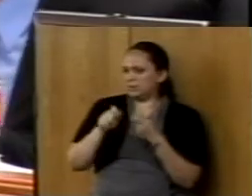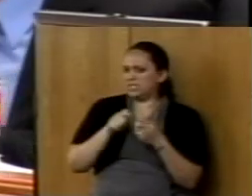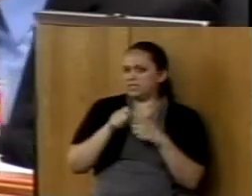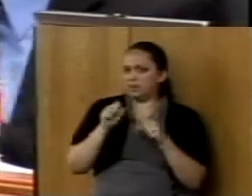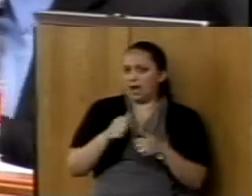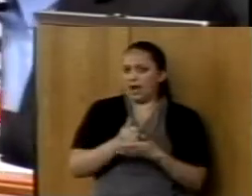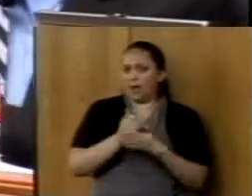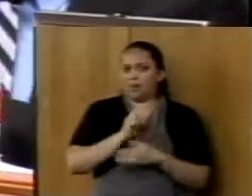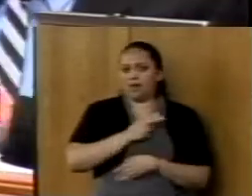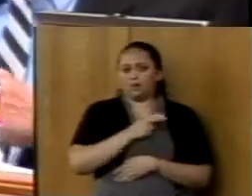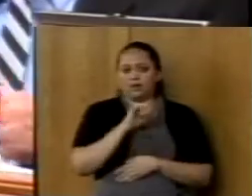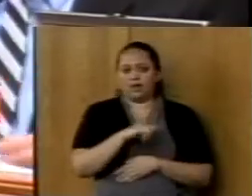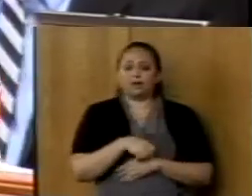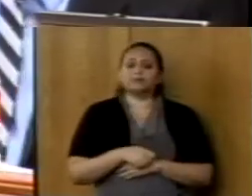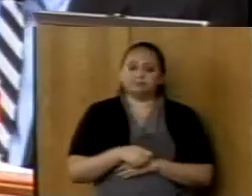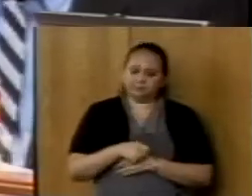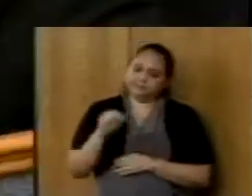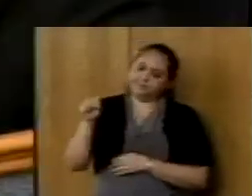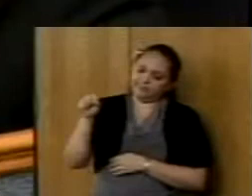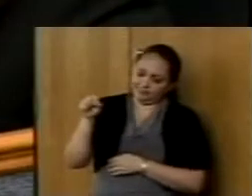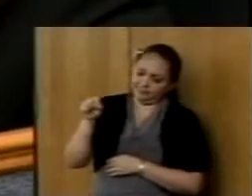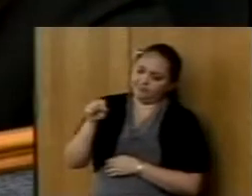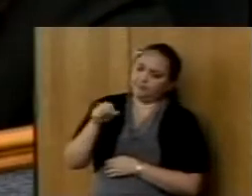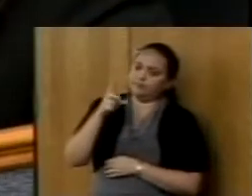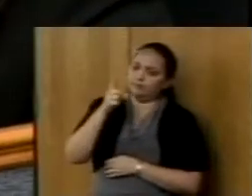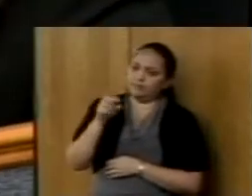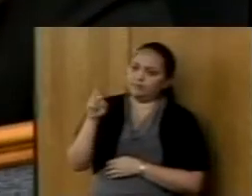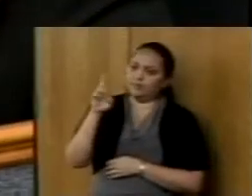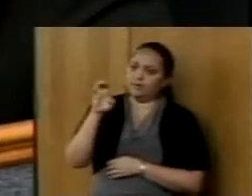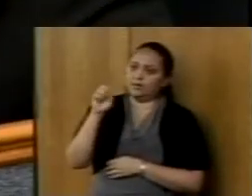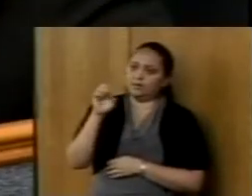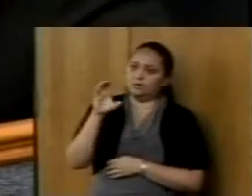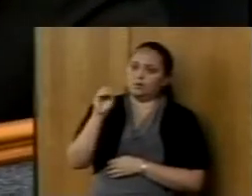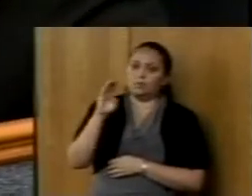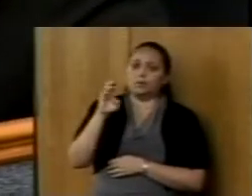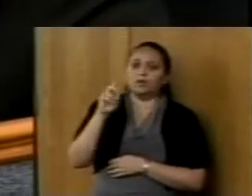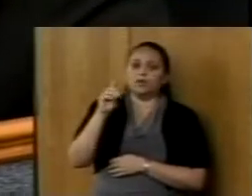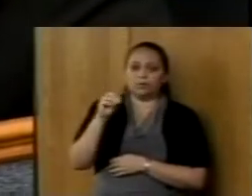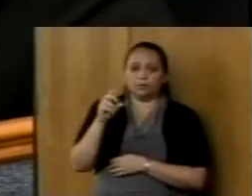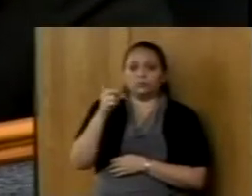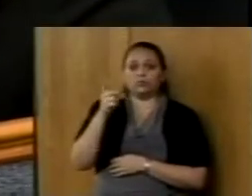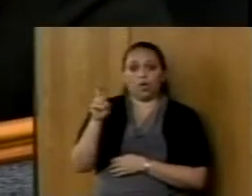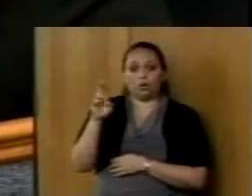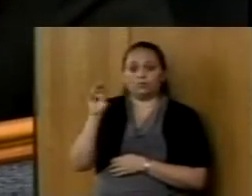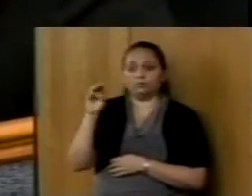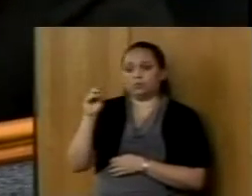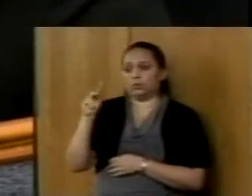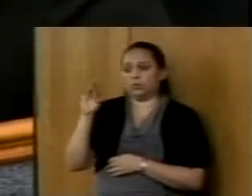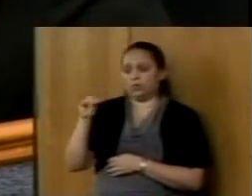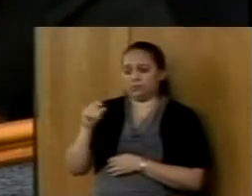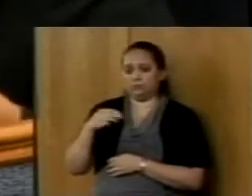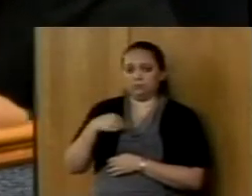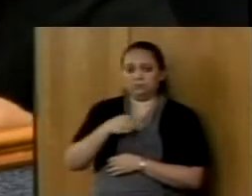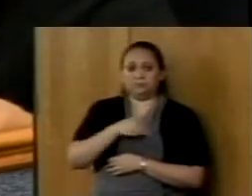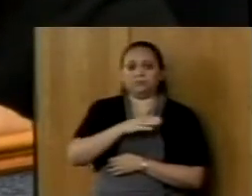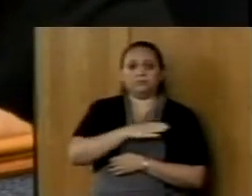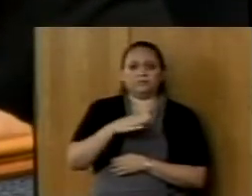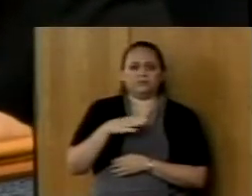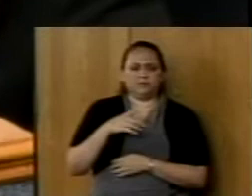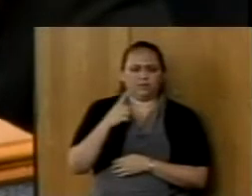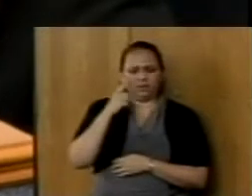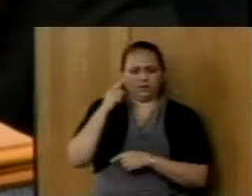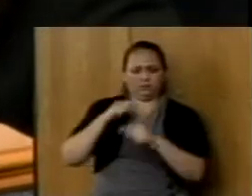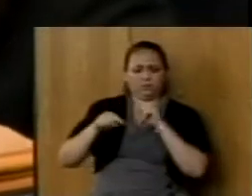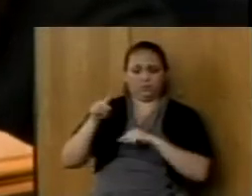with it. Ortiz. Yes, thank you, Dr. Escobedo, Dr. Montoya, members of the board. Just going back, you're